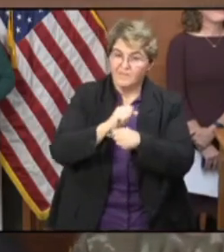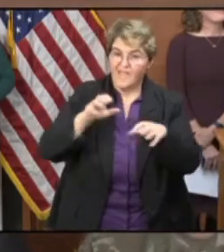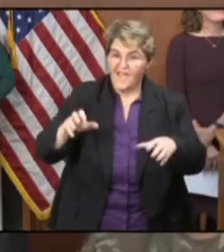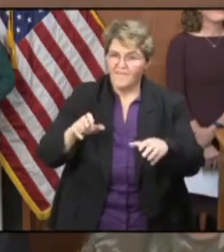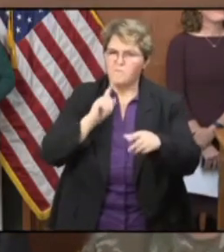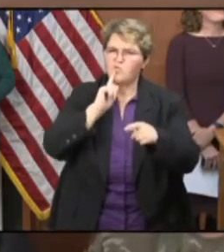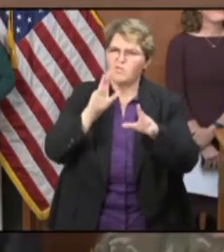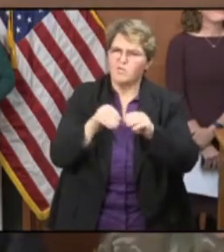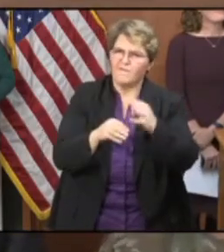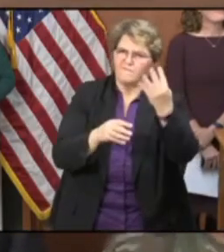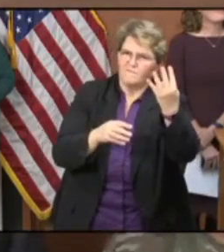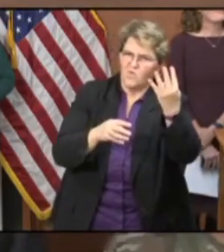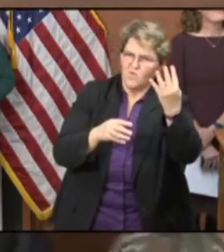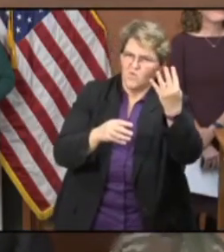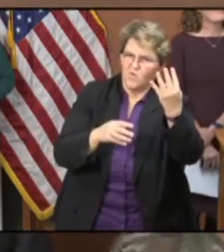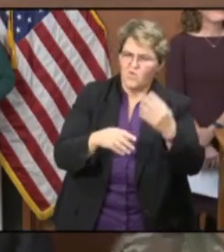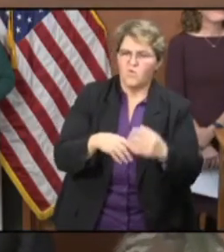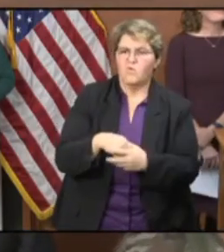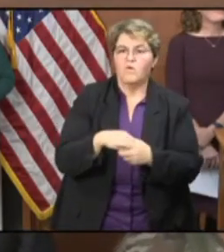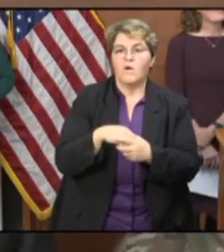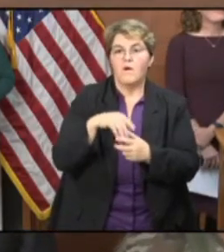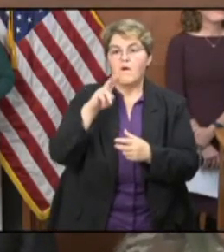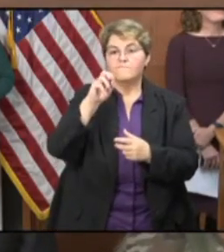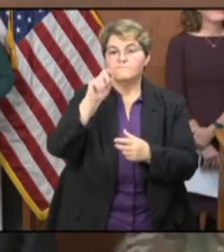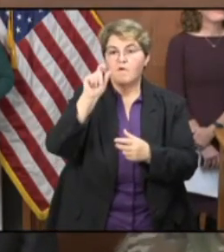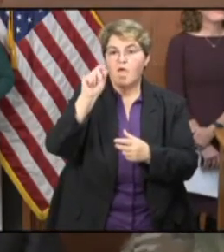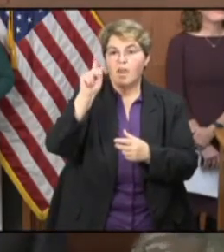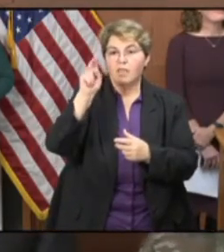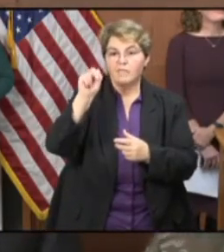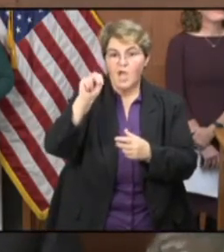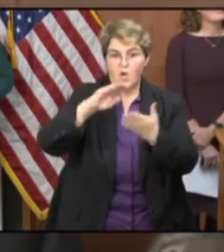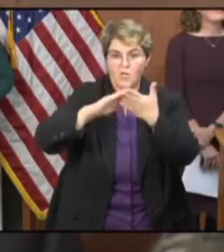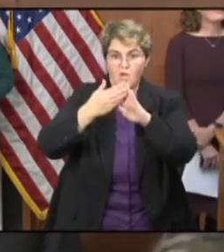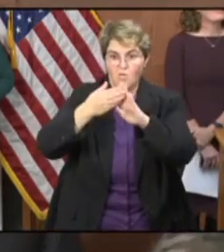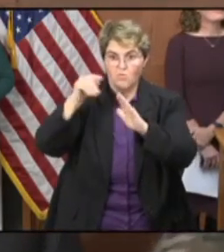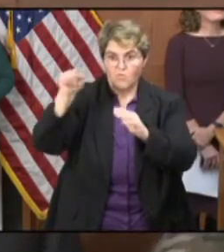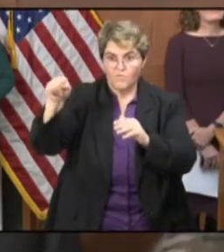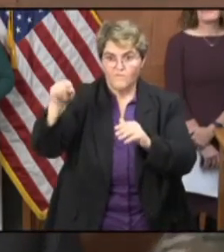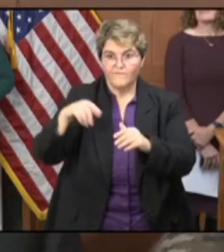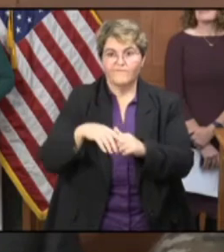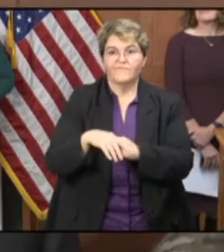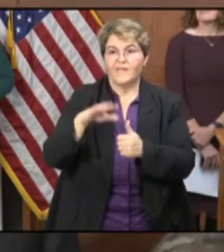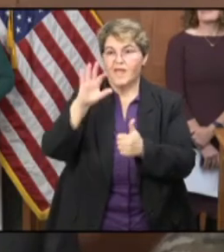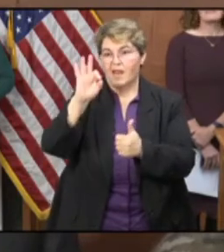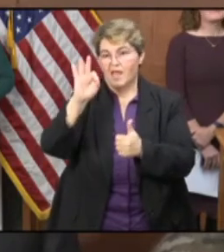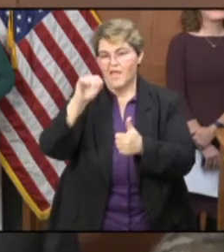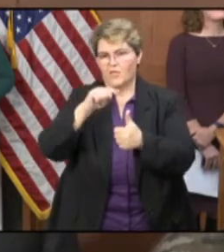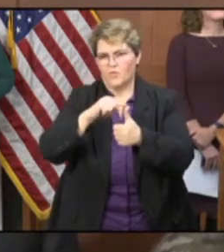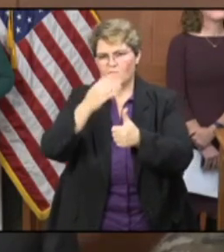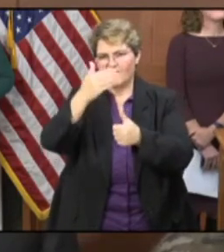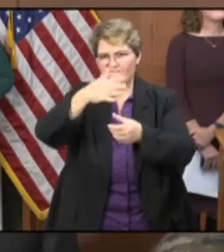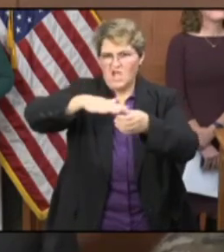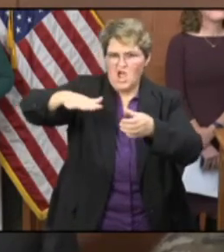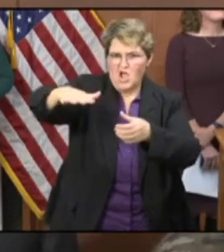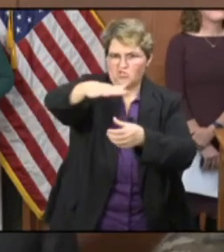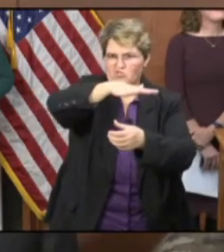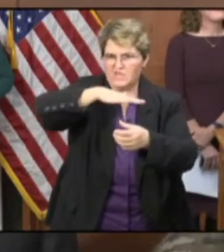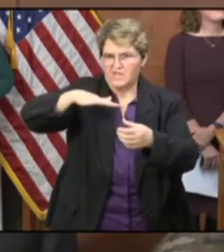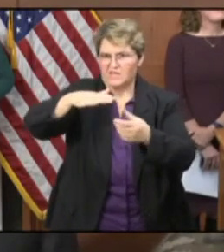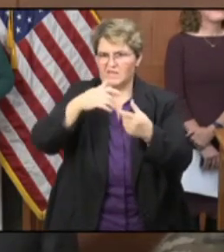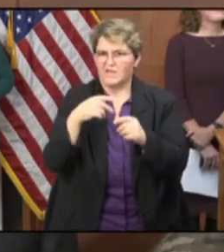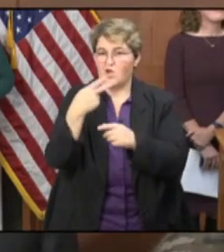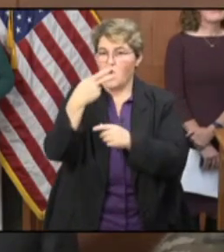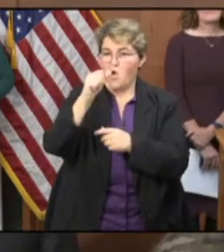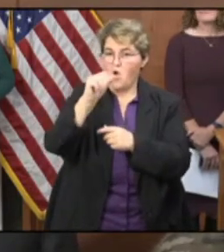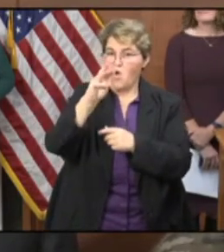also. The remaining 3 fires are in the area of 9 to 15 acres. So they're not as big as the Hawthorne fire,